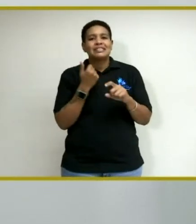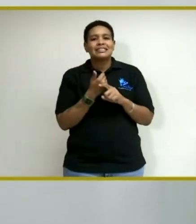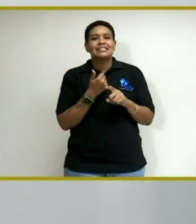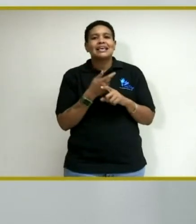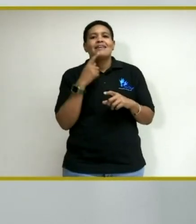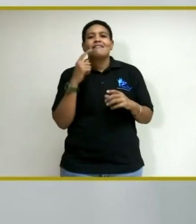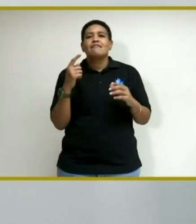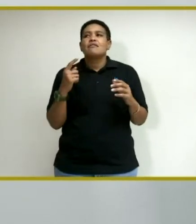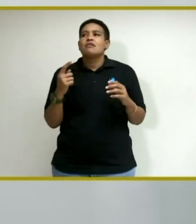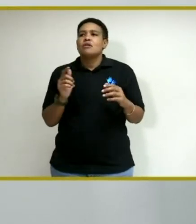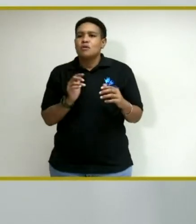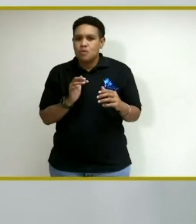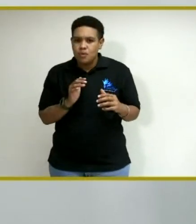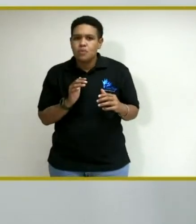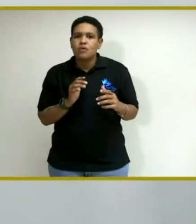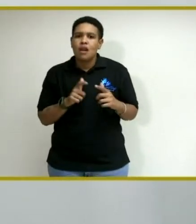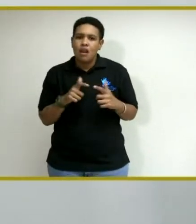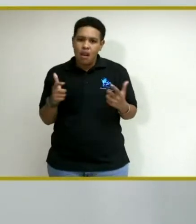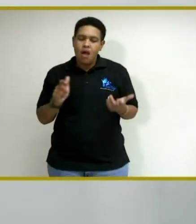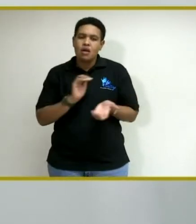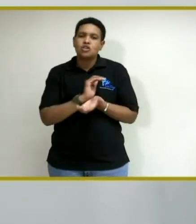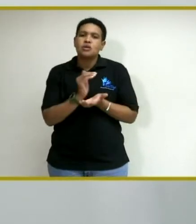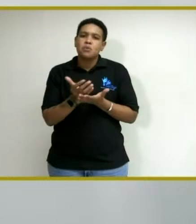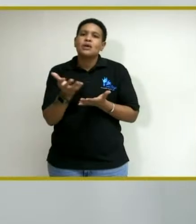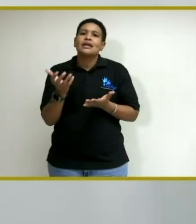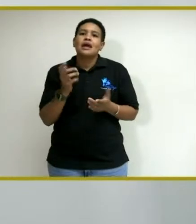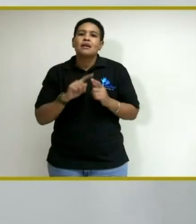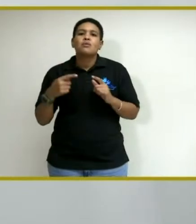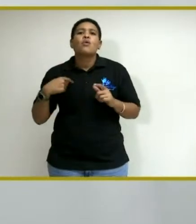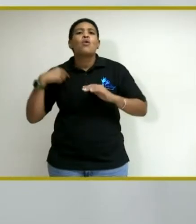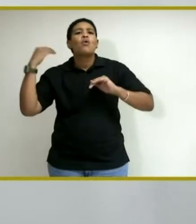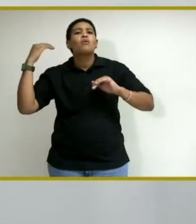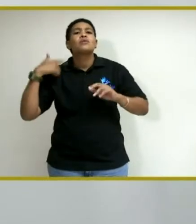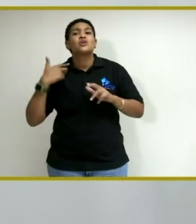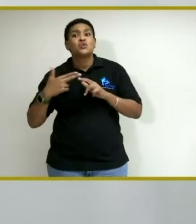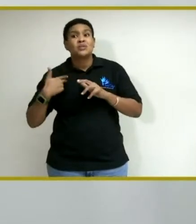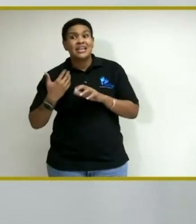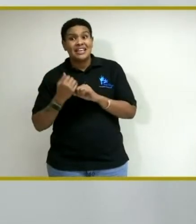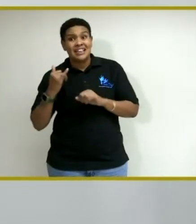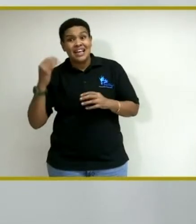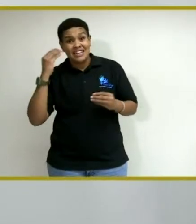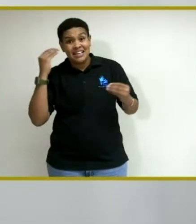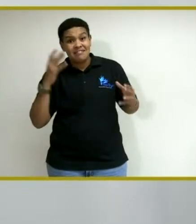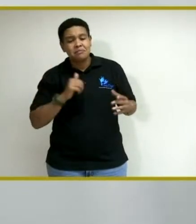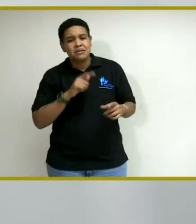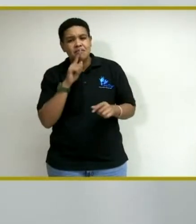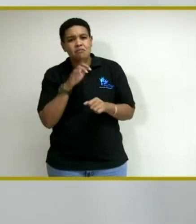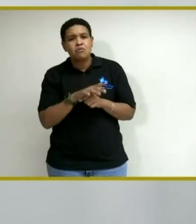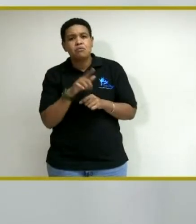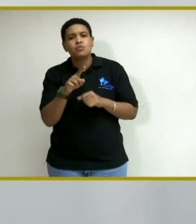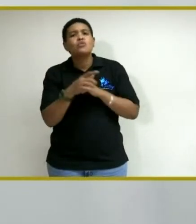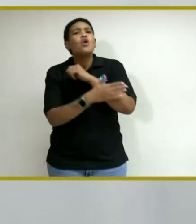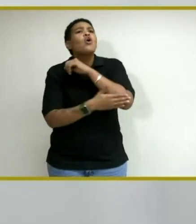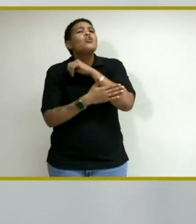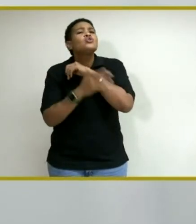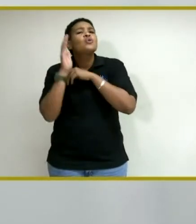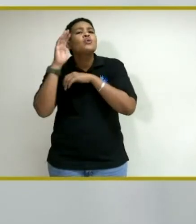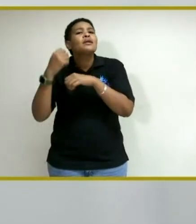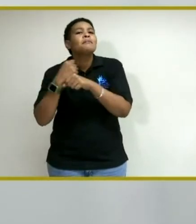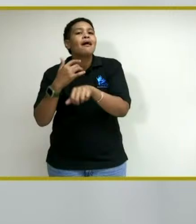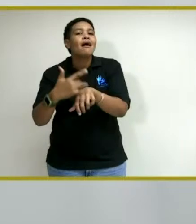a fairly large amount. So we are hopeful. But as soon as I get that information, I promise you, the country, we will make it